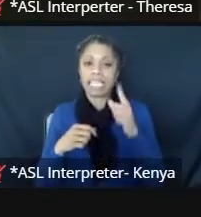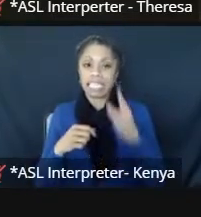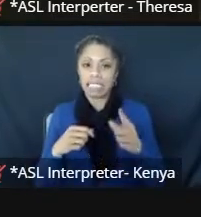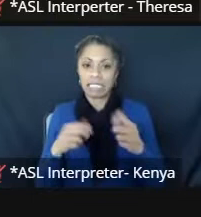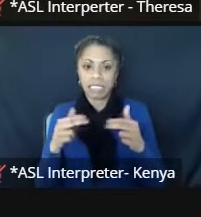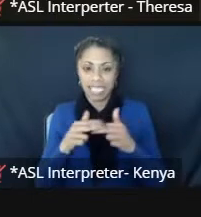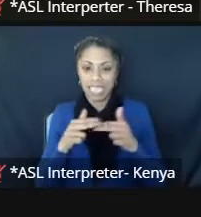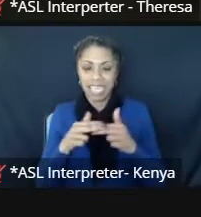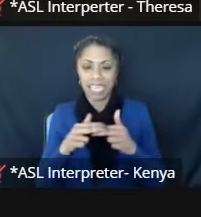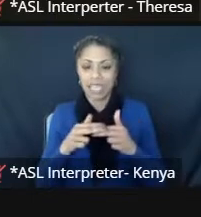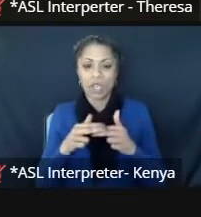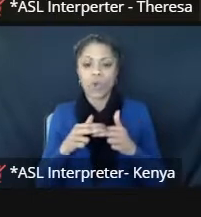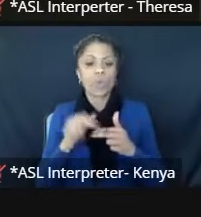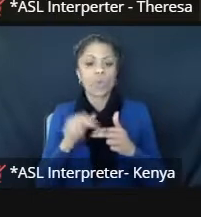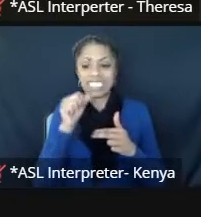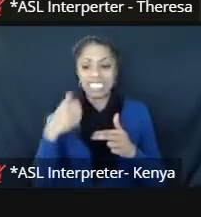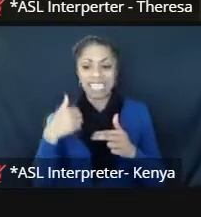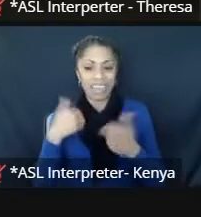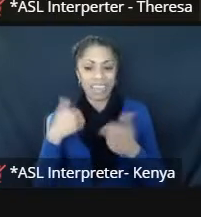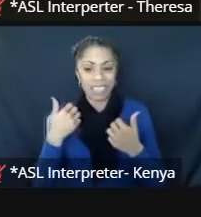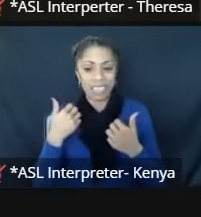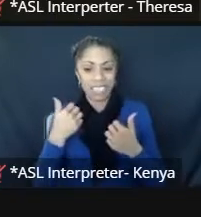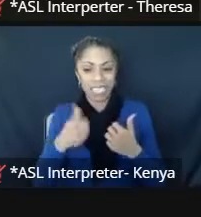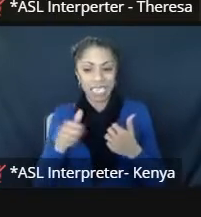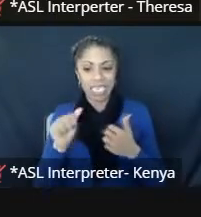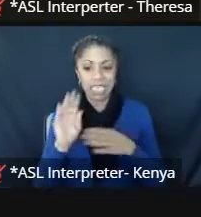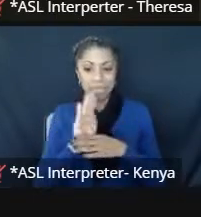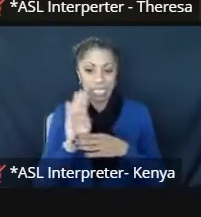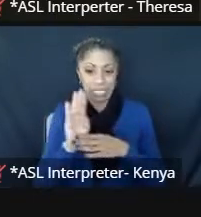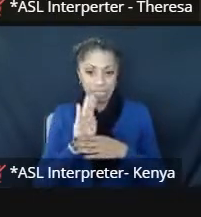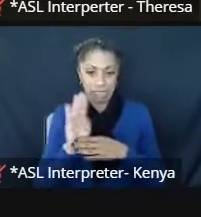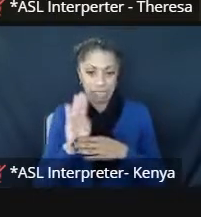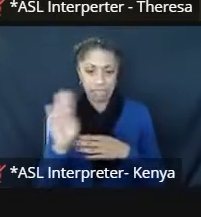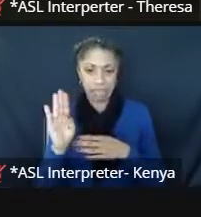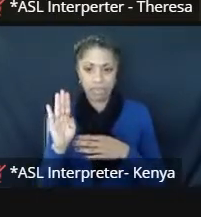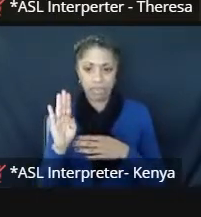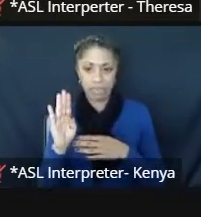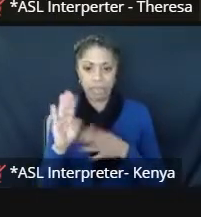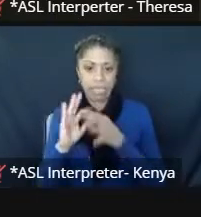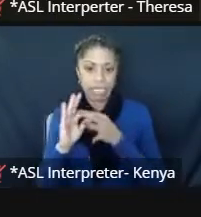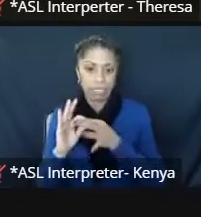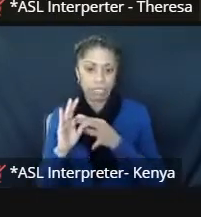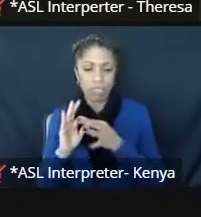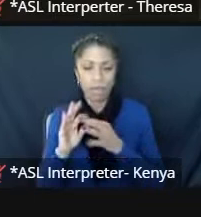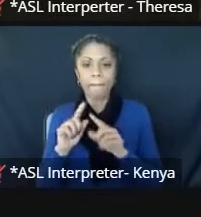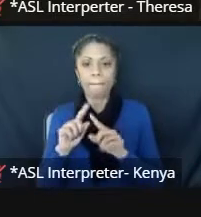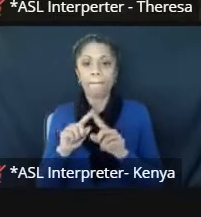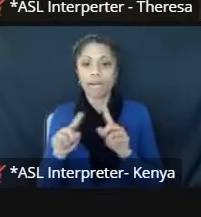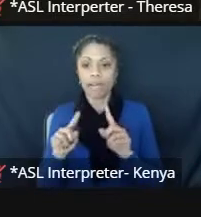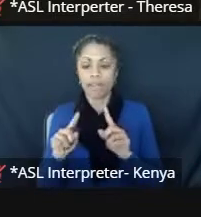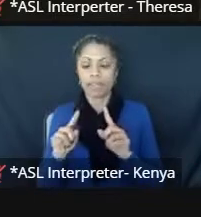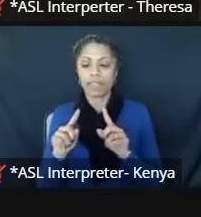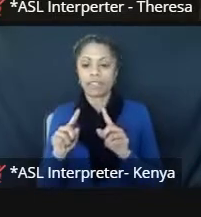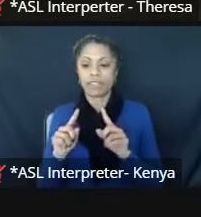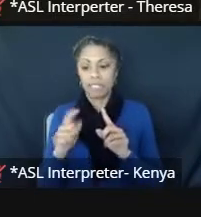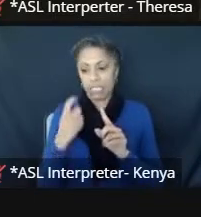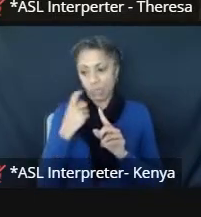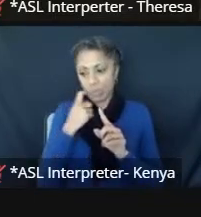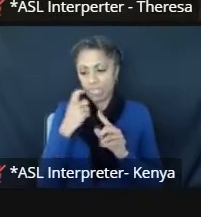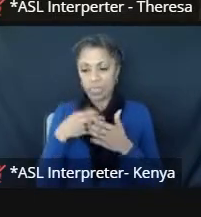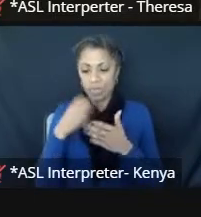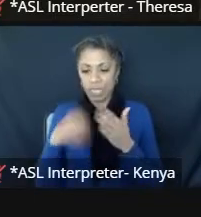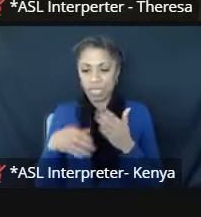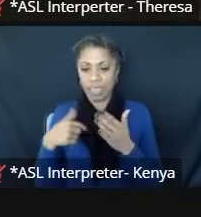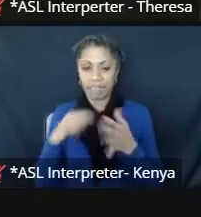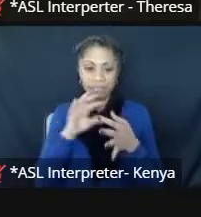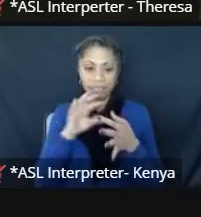have any business representation. However, since we made some connections over the weekend, and we have